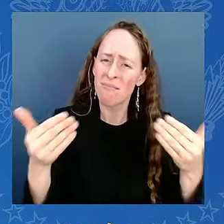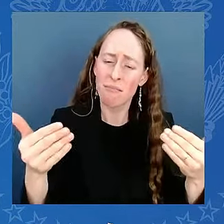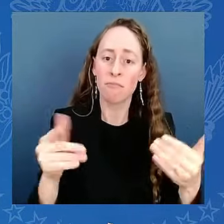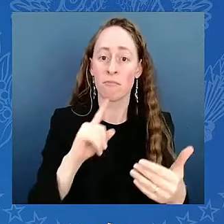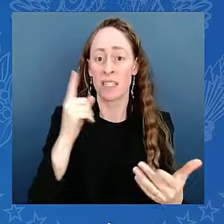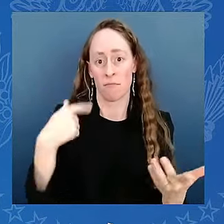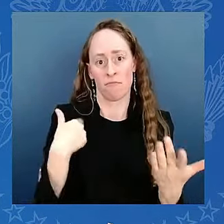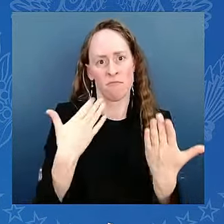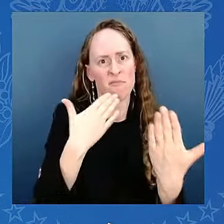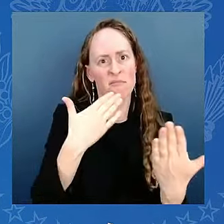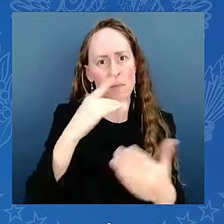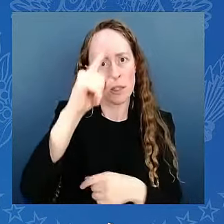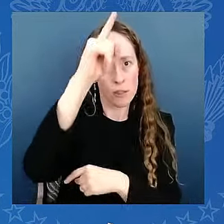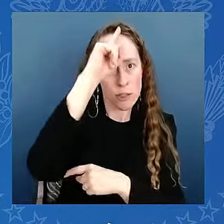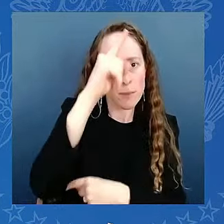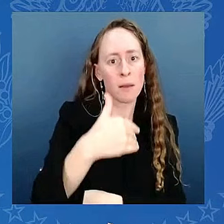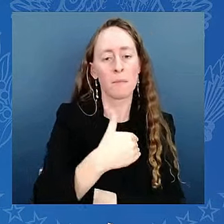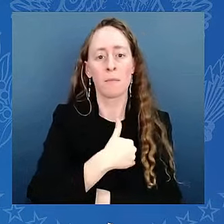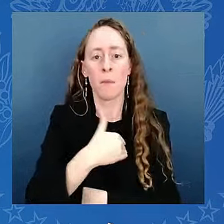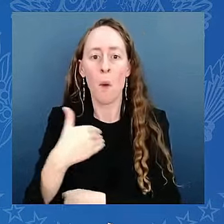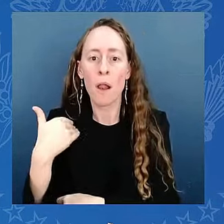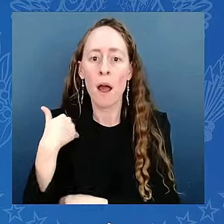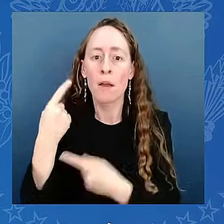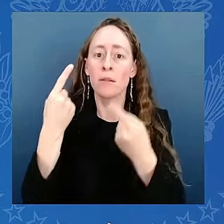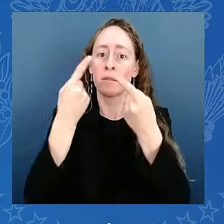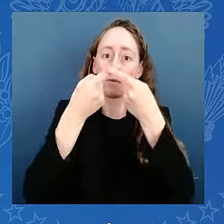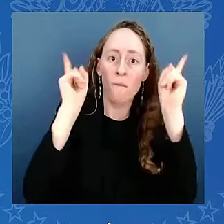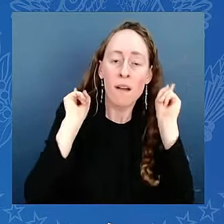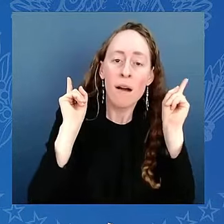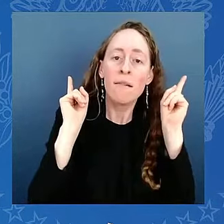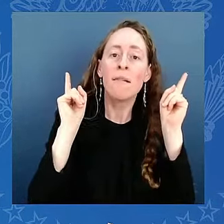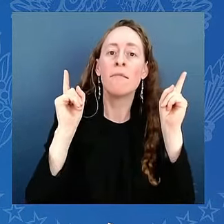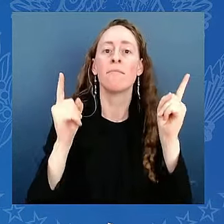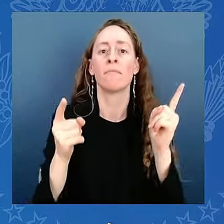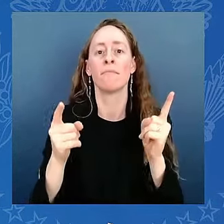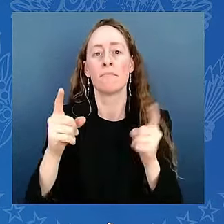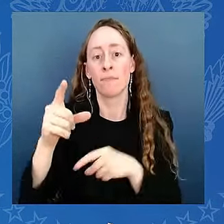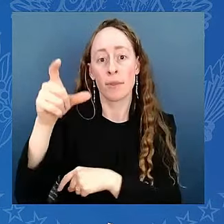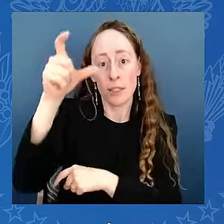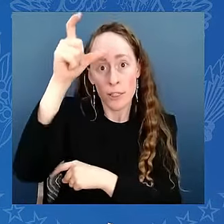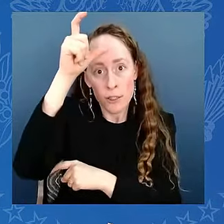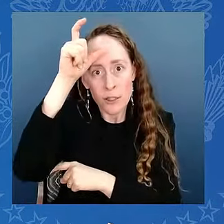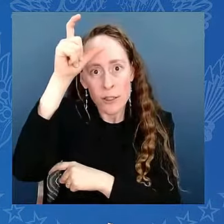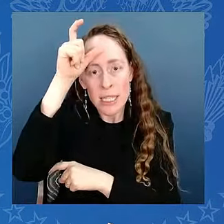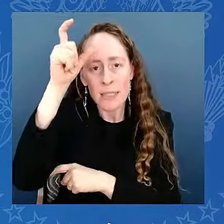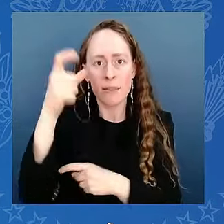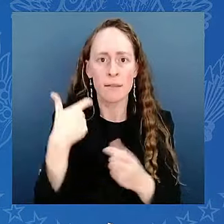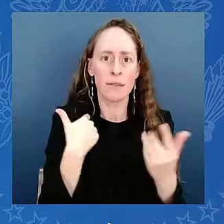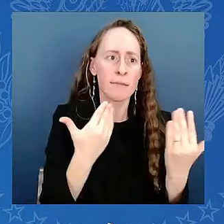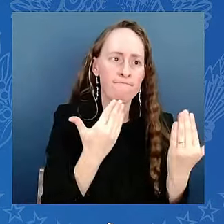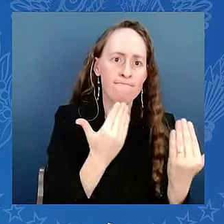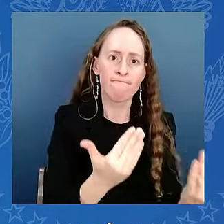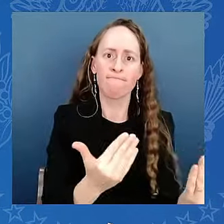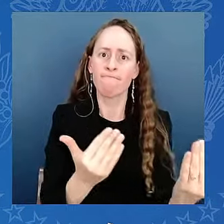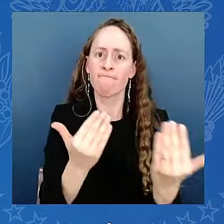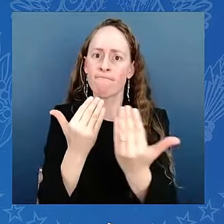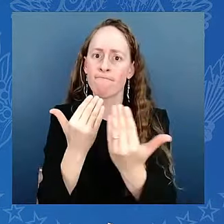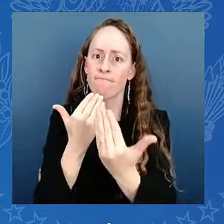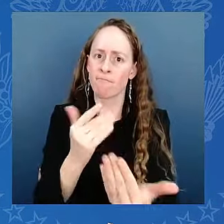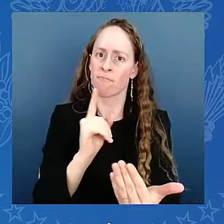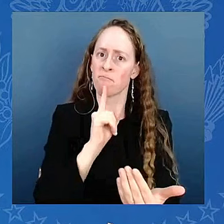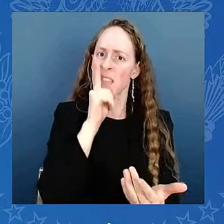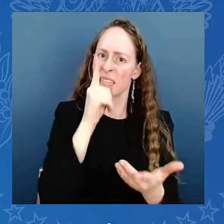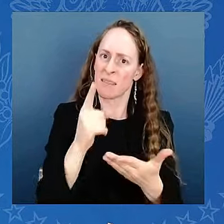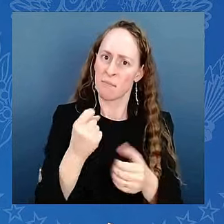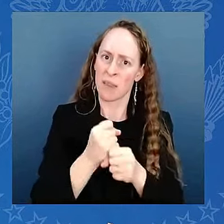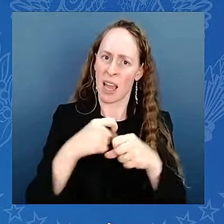up and they stood with us. They stood with us. And they made bold and brave decisions, released